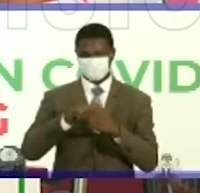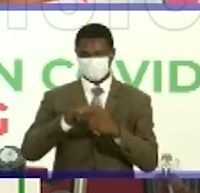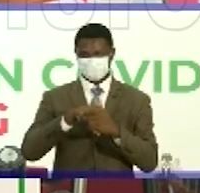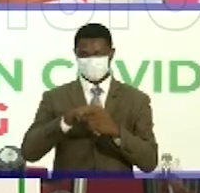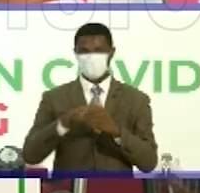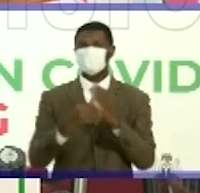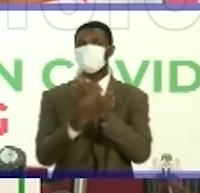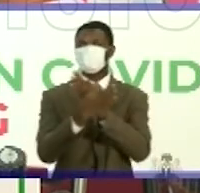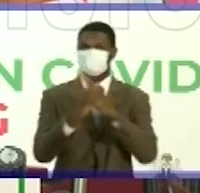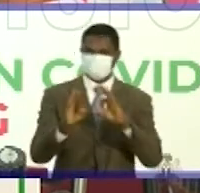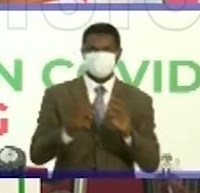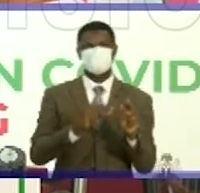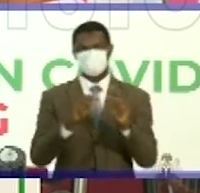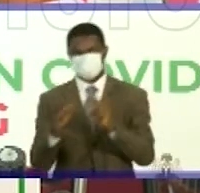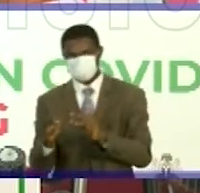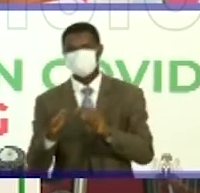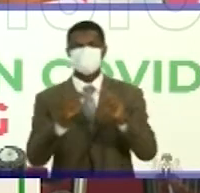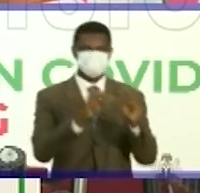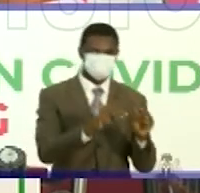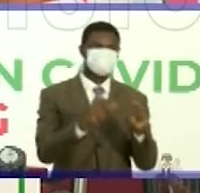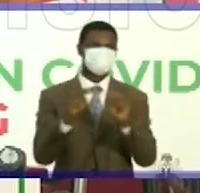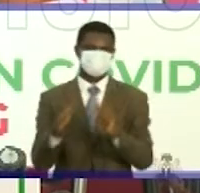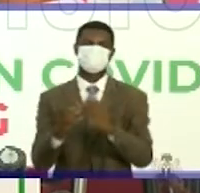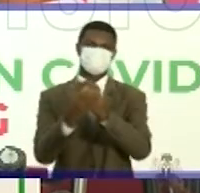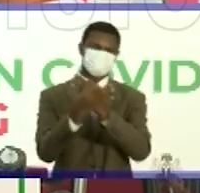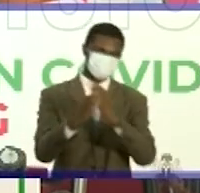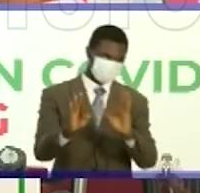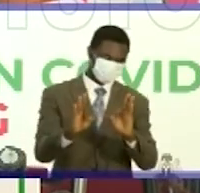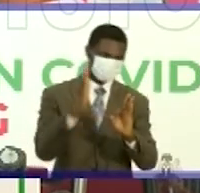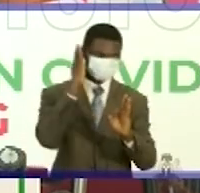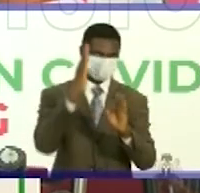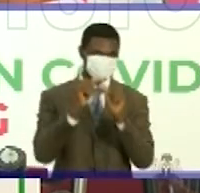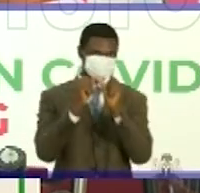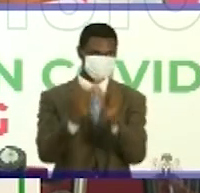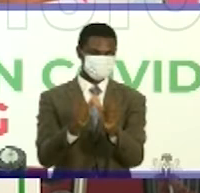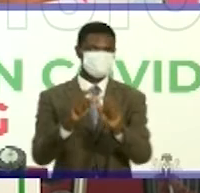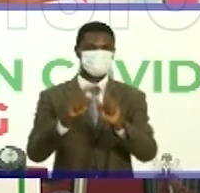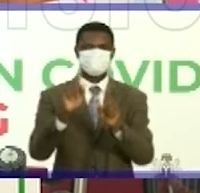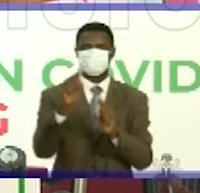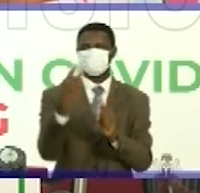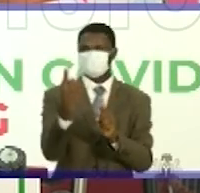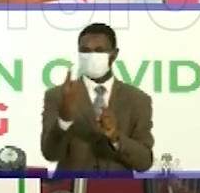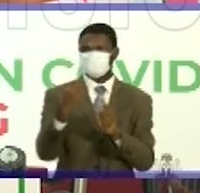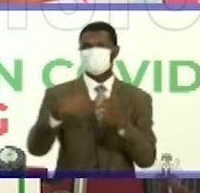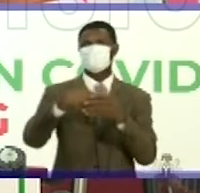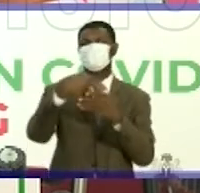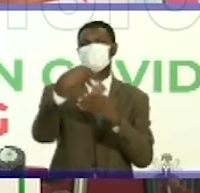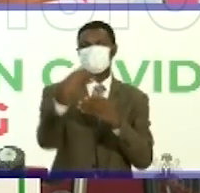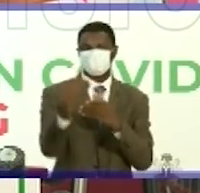free movement of people and goods across state borders will continue, but only outside the curfew